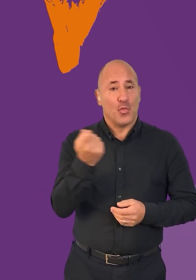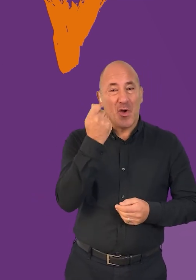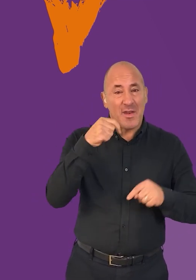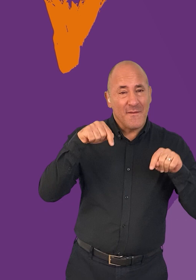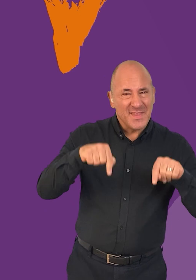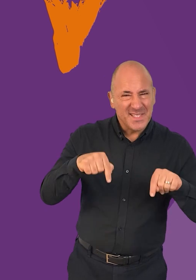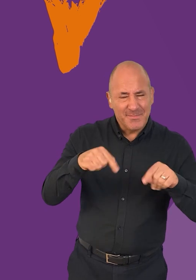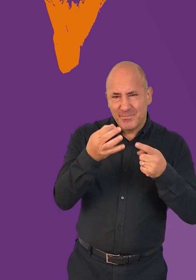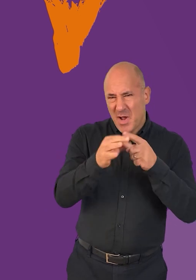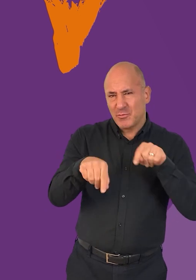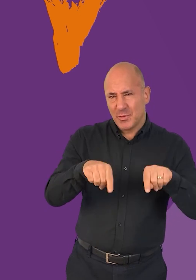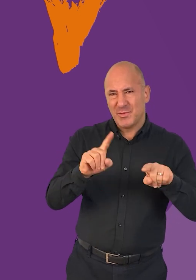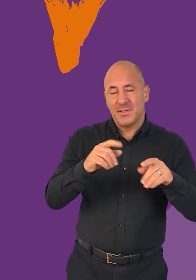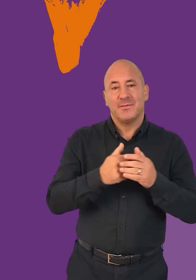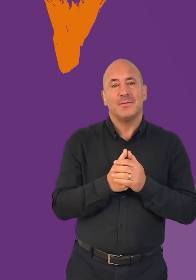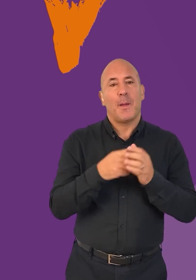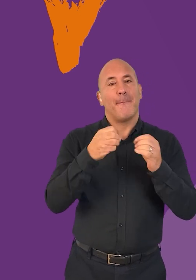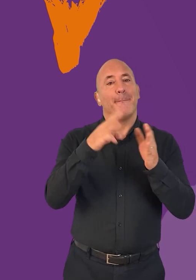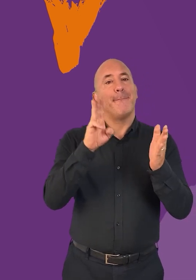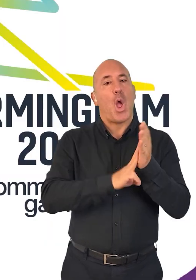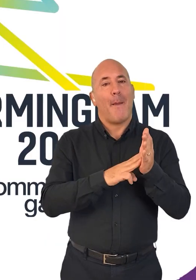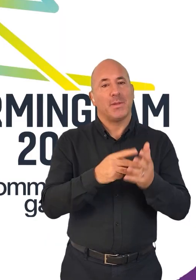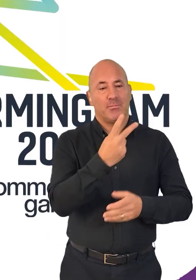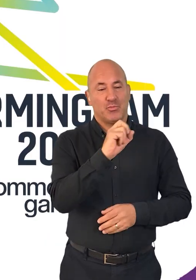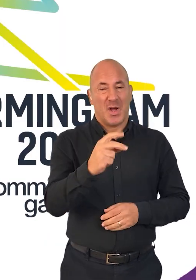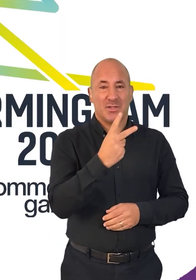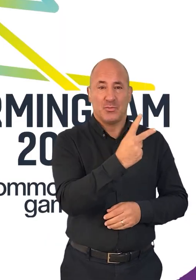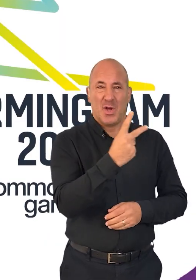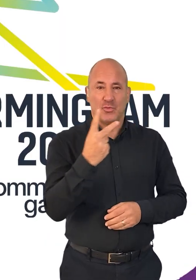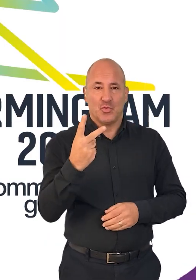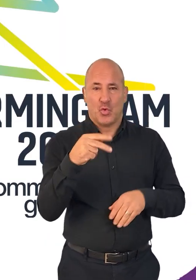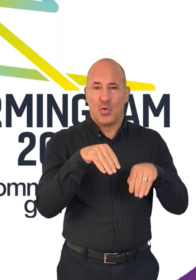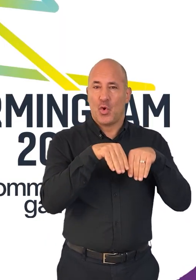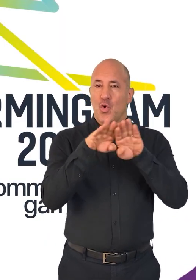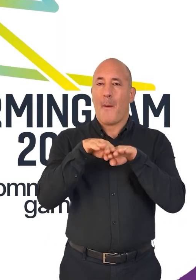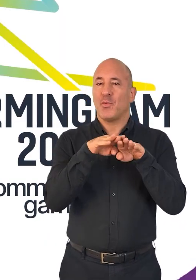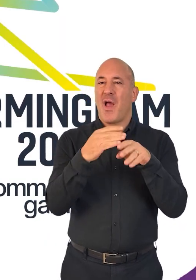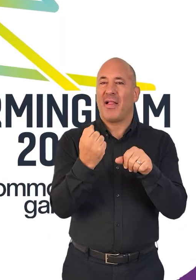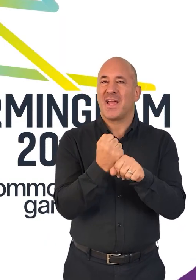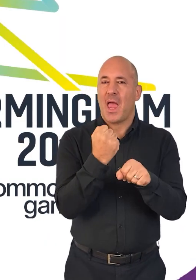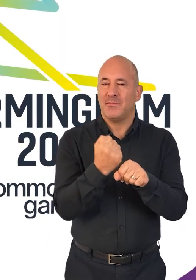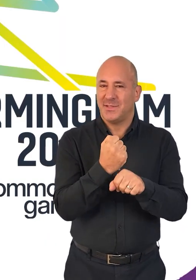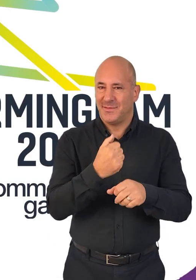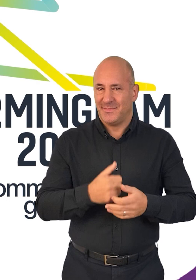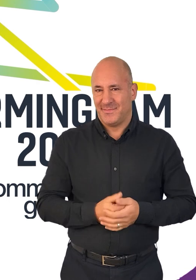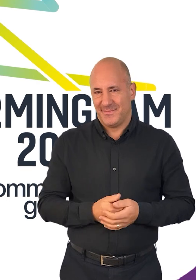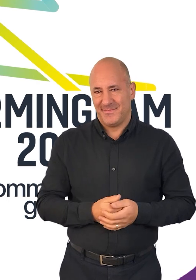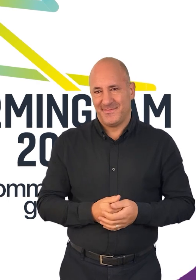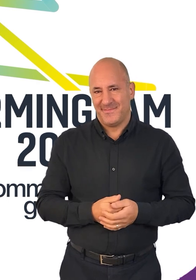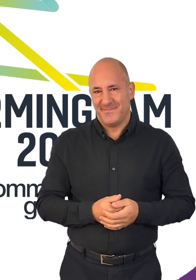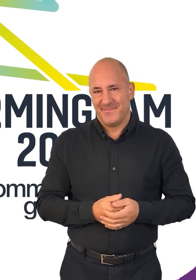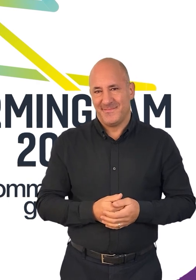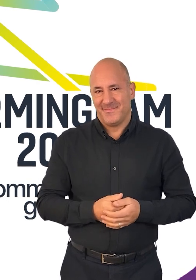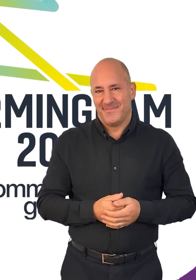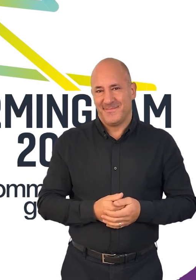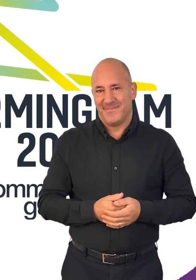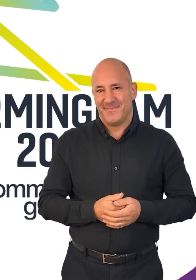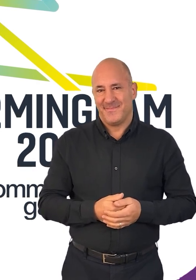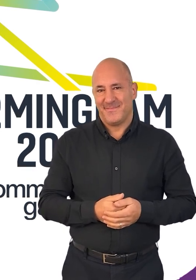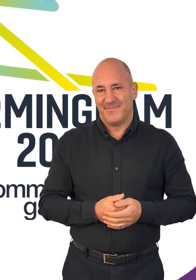The winner of this special award is the Birmingham 2022 Commonwealth